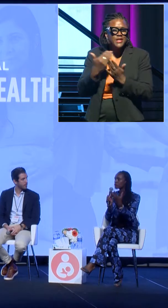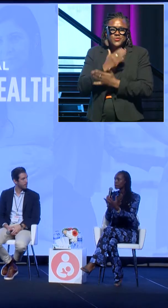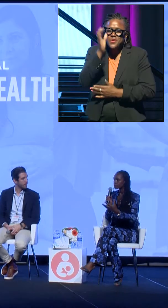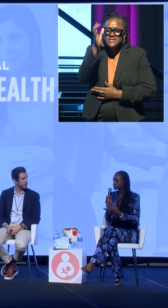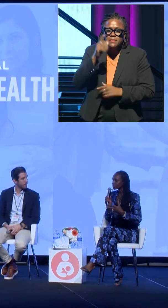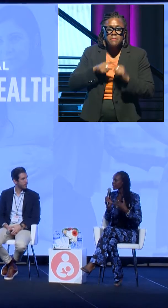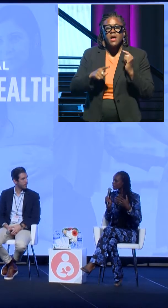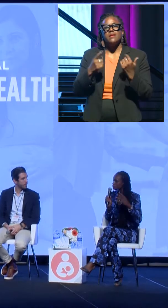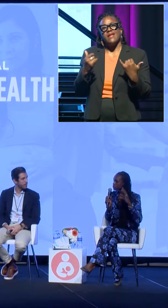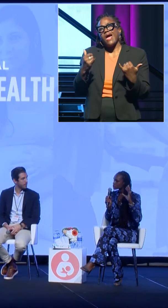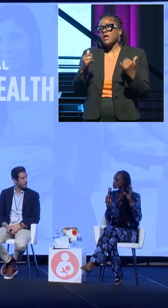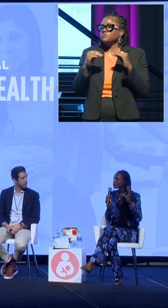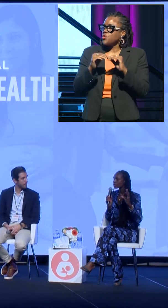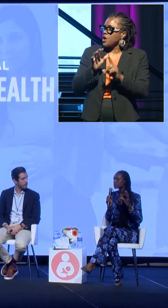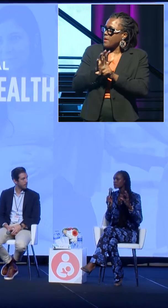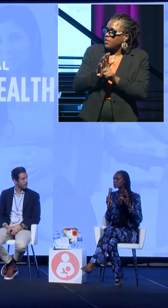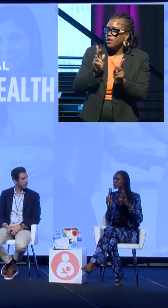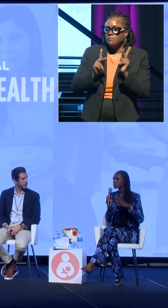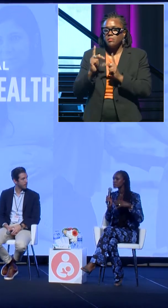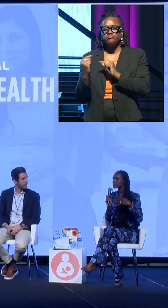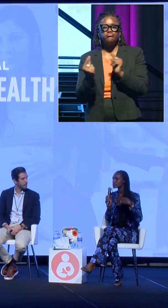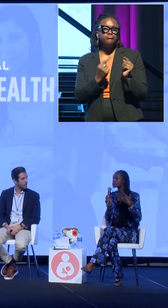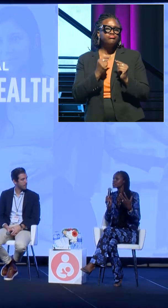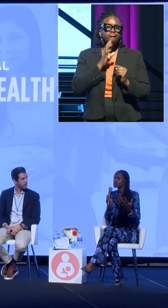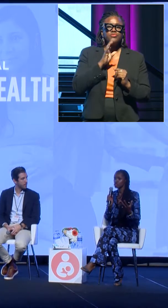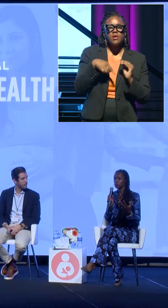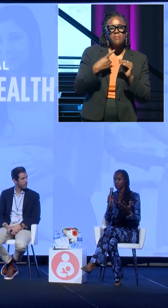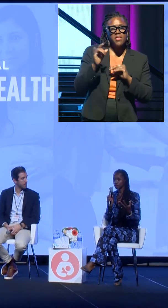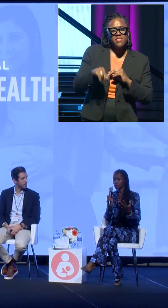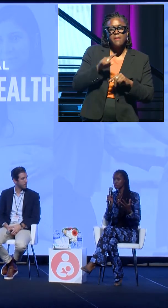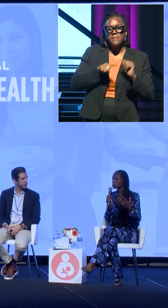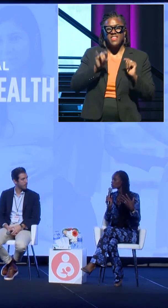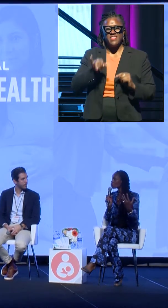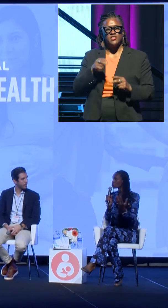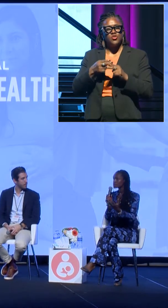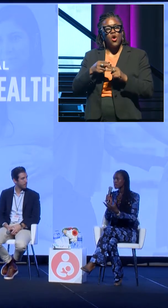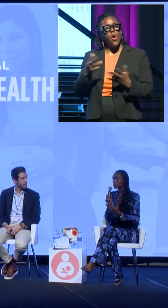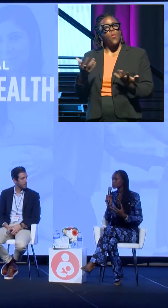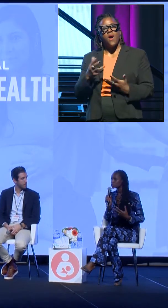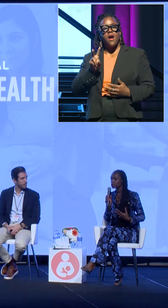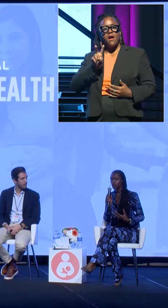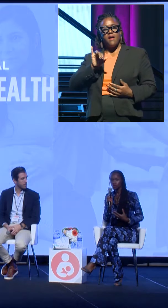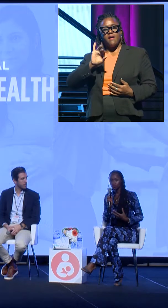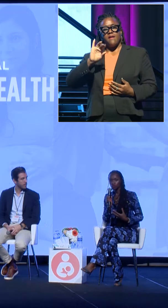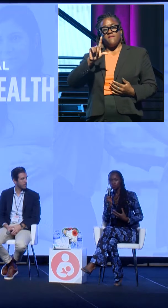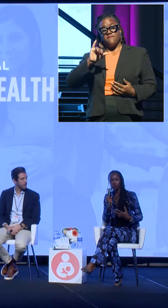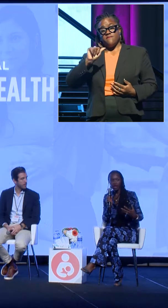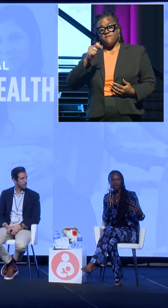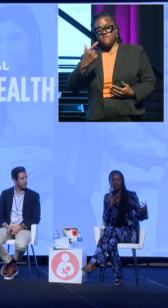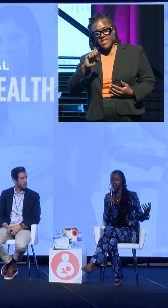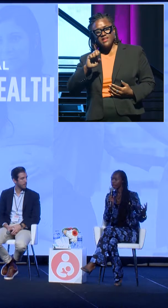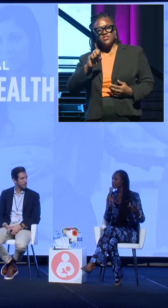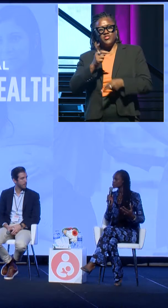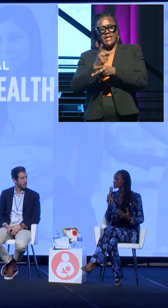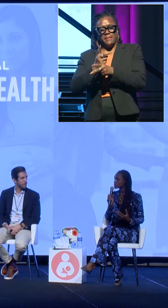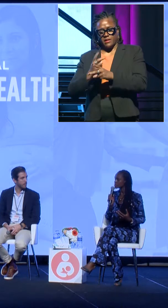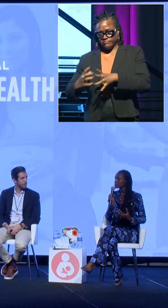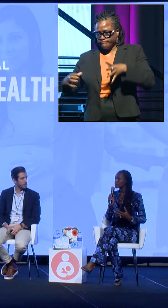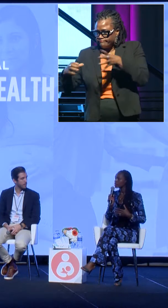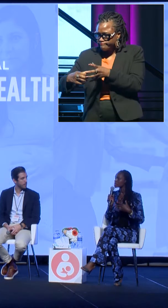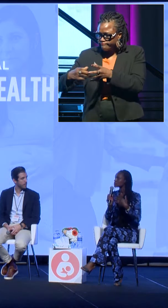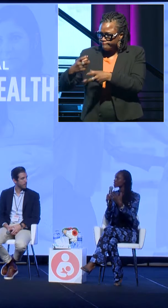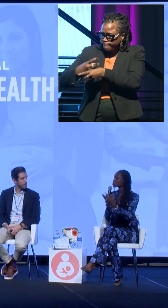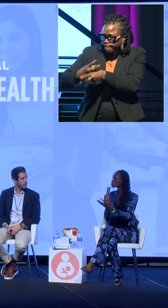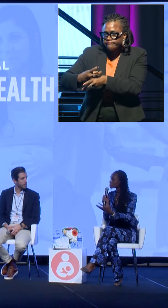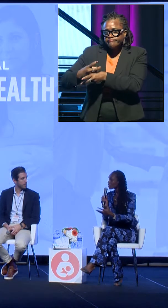it's more popular now. People are talking about it more, but this is village keeping. We always have people in the home, right, looking after